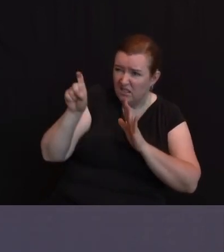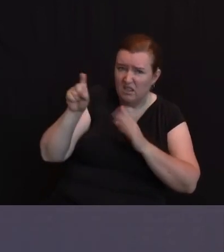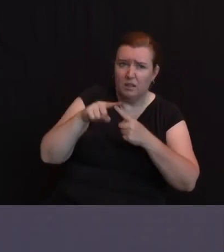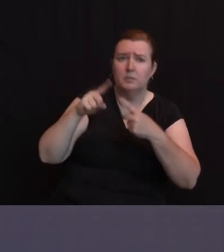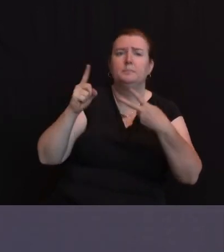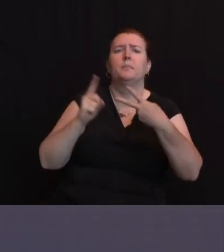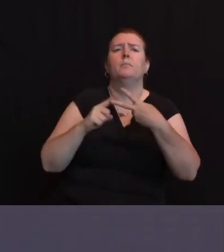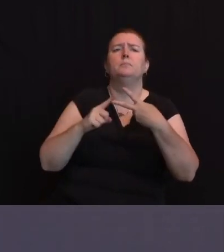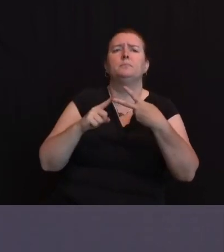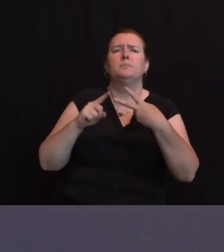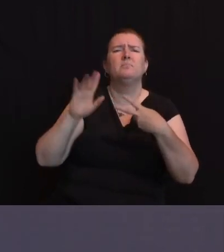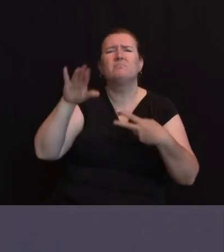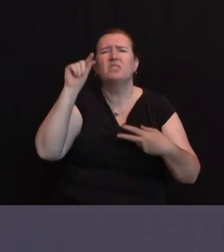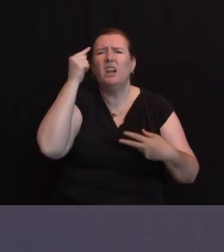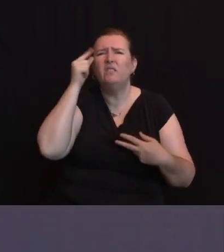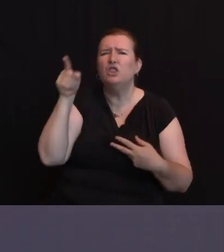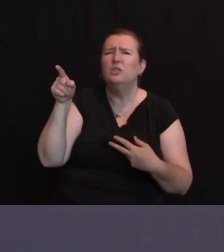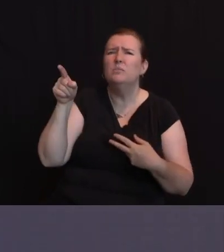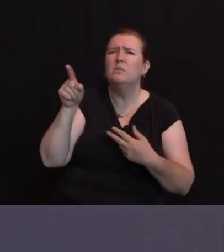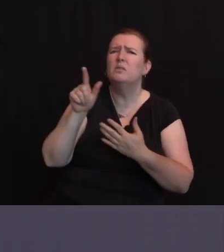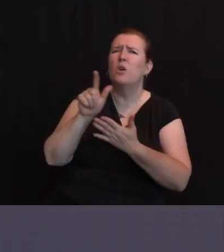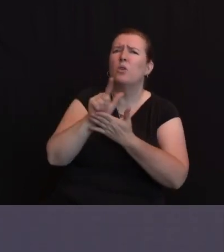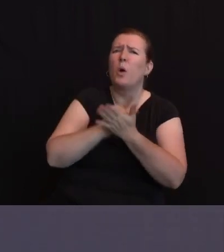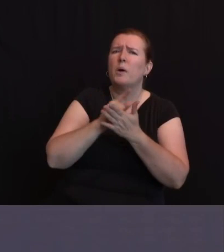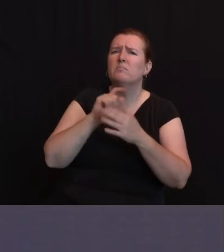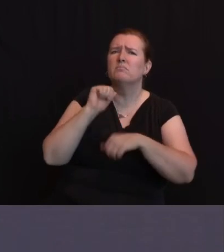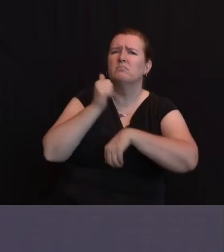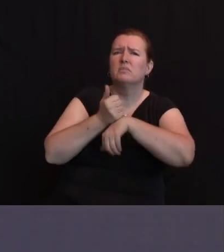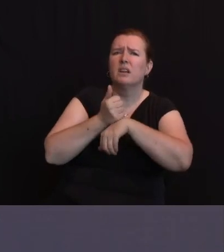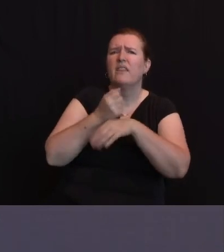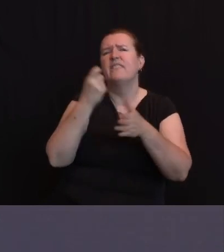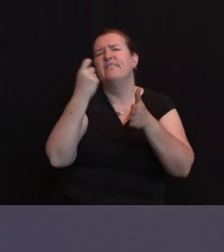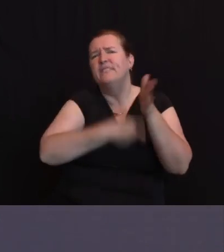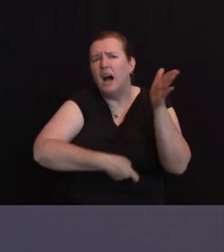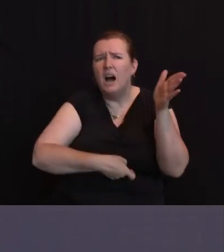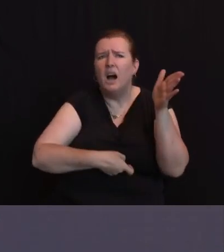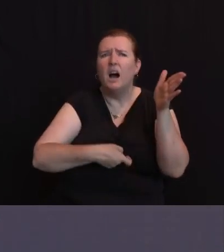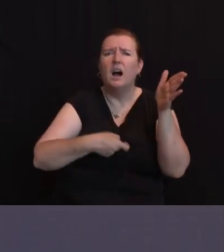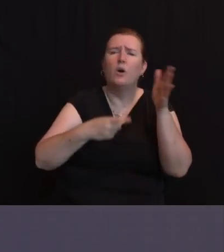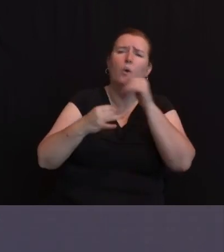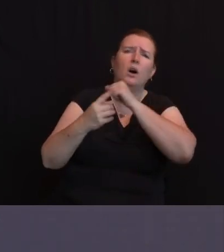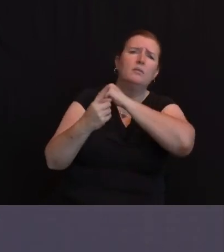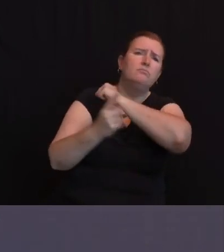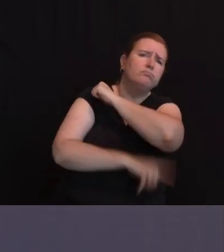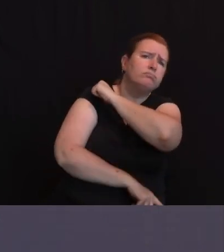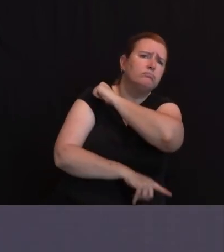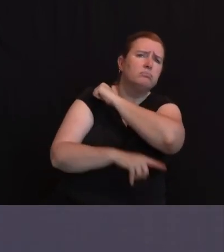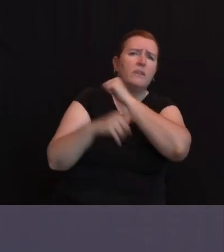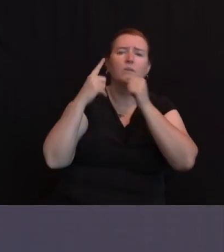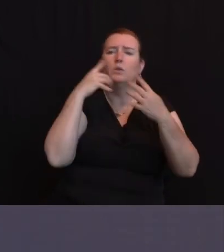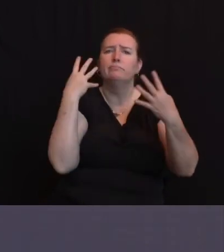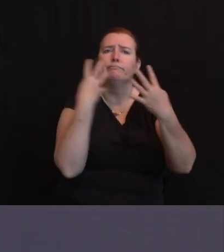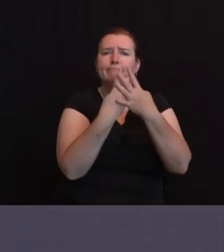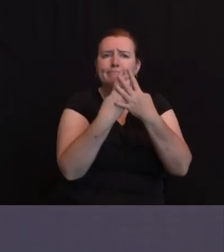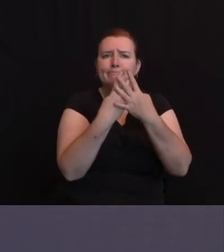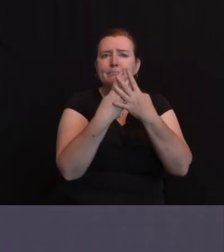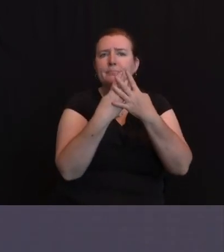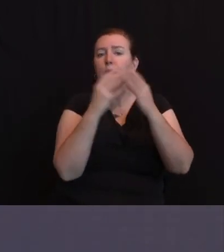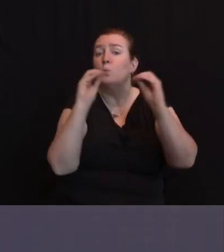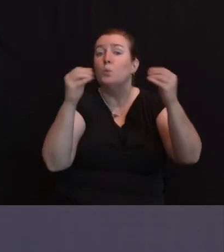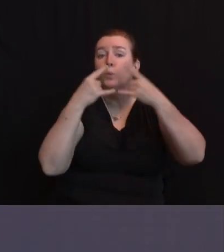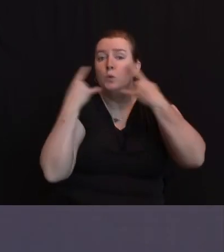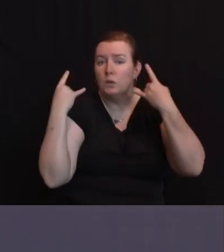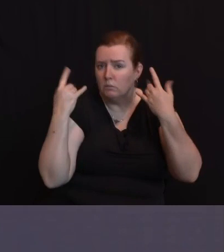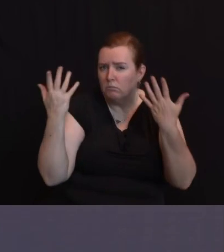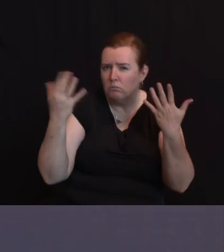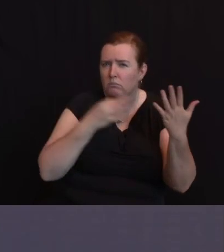would set fines and possible jail time for those that don't wear a mask? I know that you don't like to talk about pending legislation, but you did as recently as this week